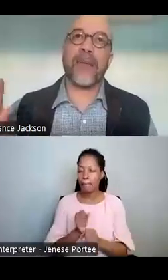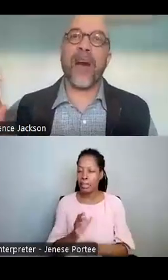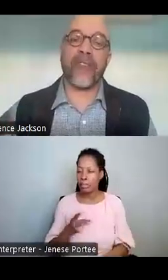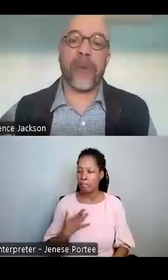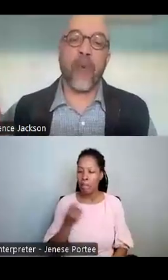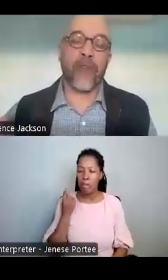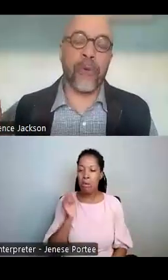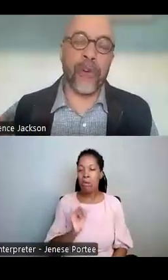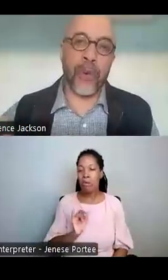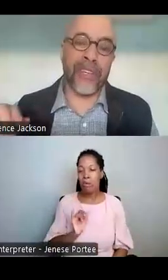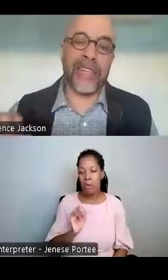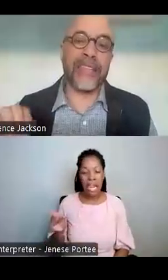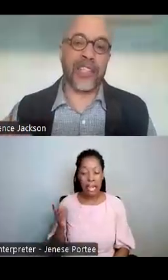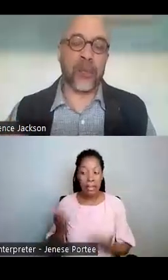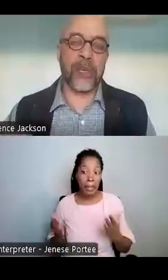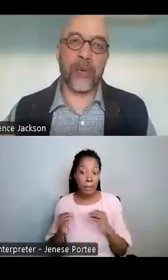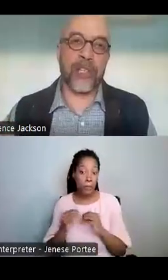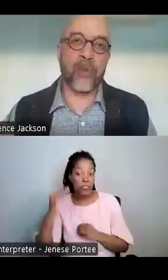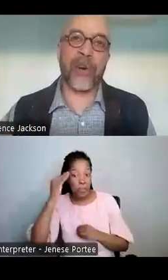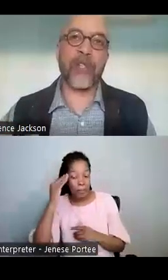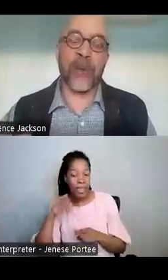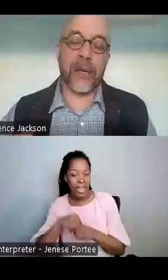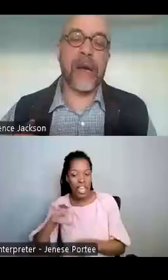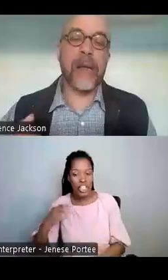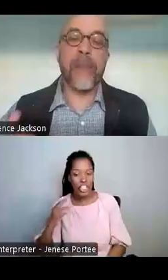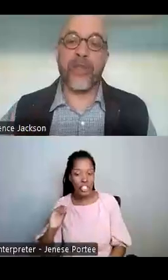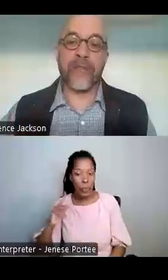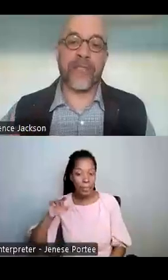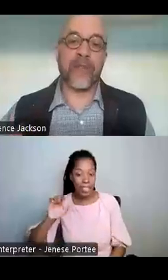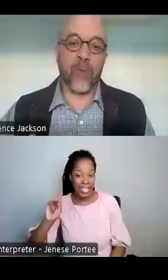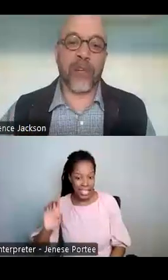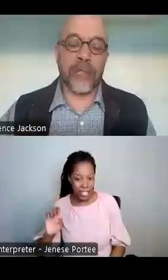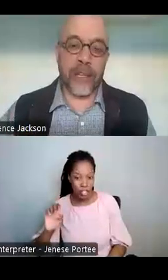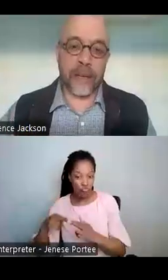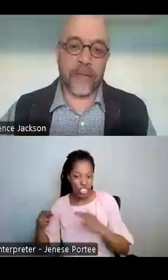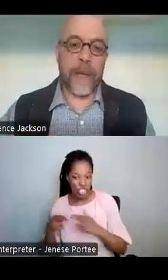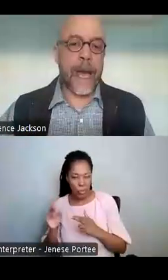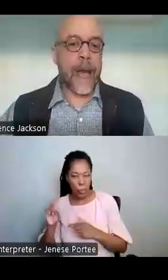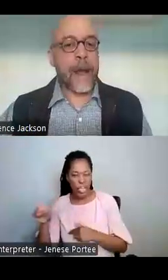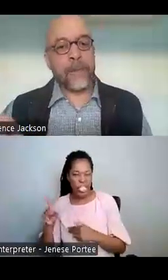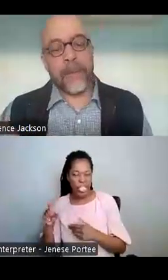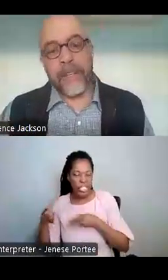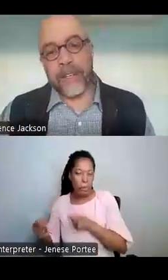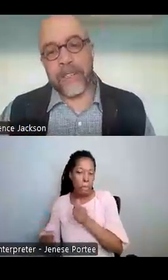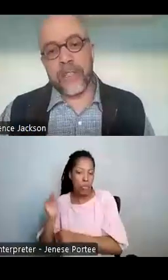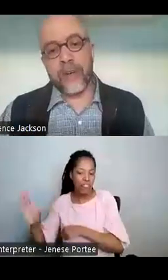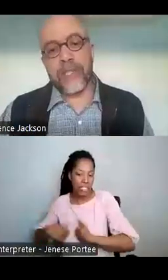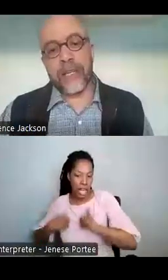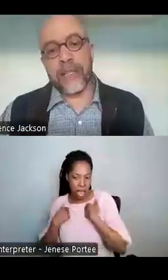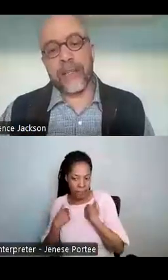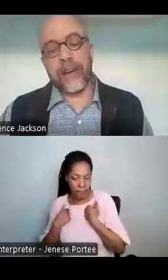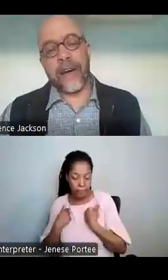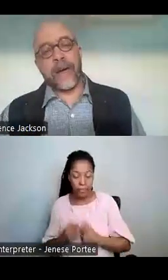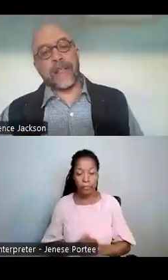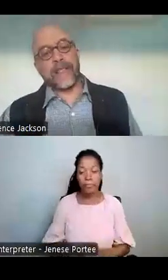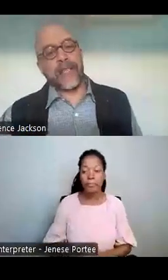that he might have been more familiar with in the Chesapeake region where he spent most of his working life. Something else to notice, I